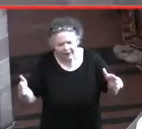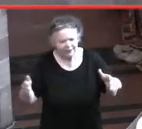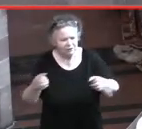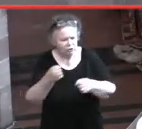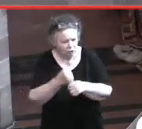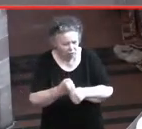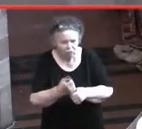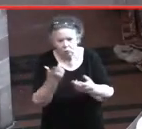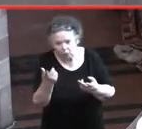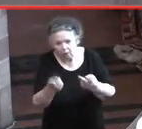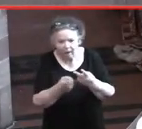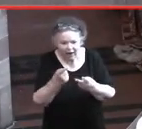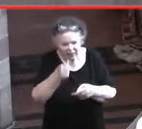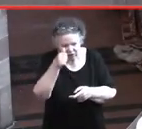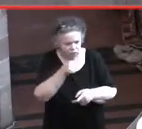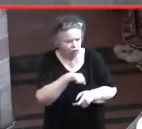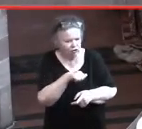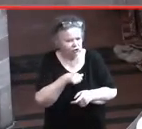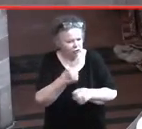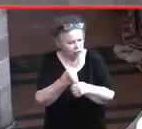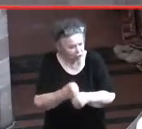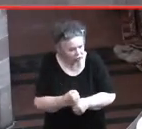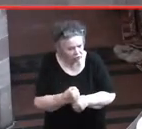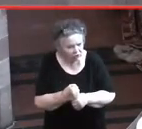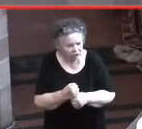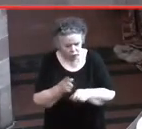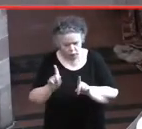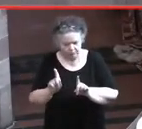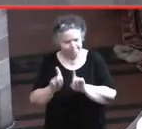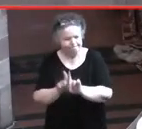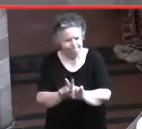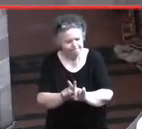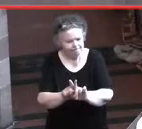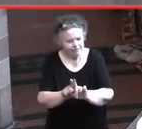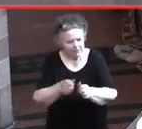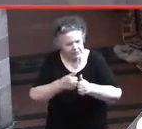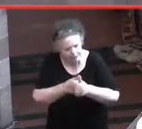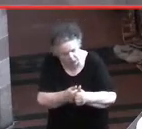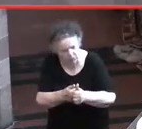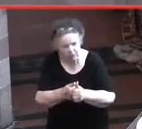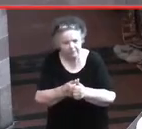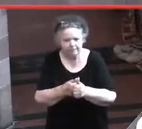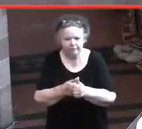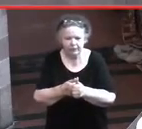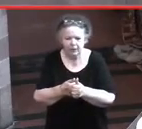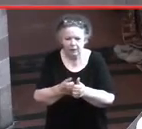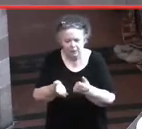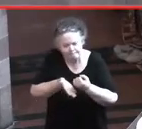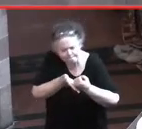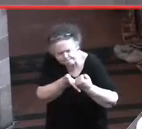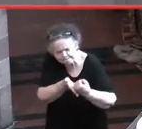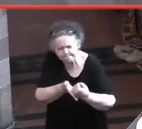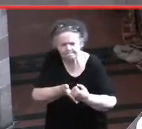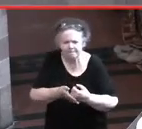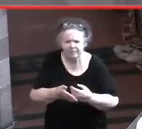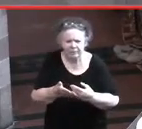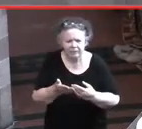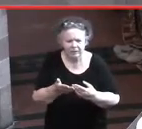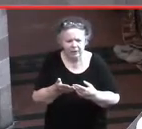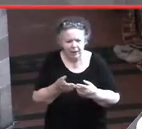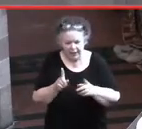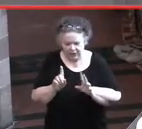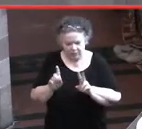churches. They're here to stand with you, to support you, to uphold you, and to